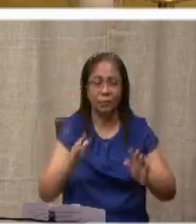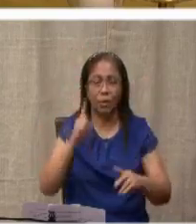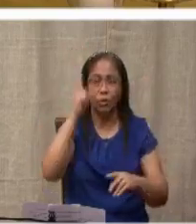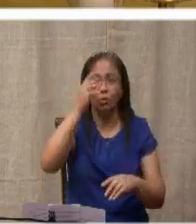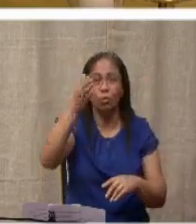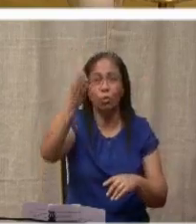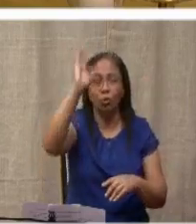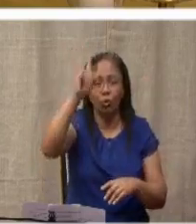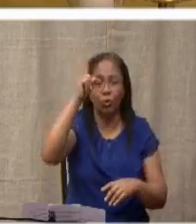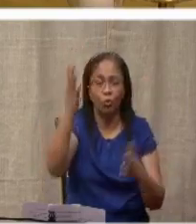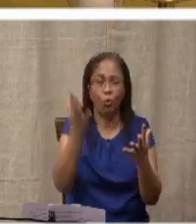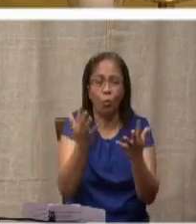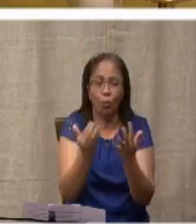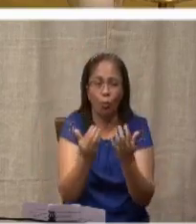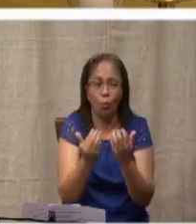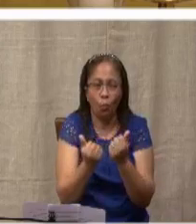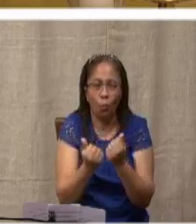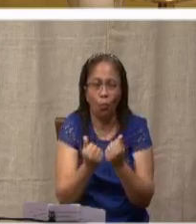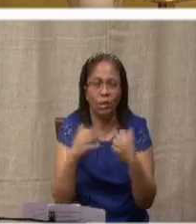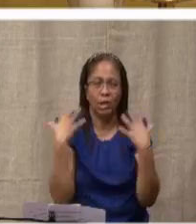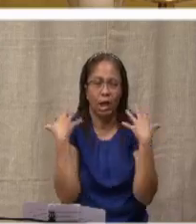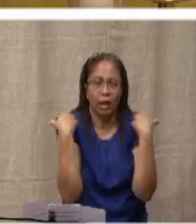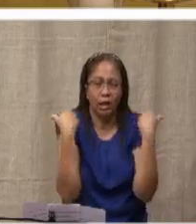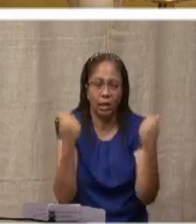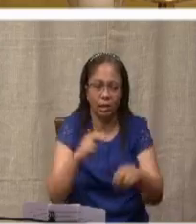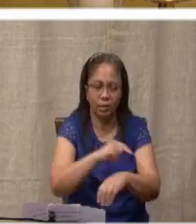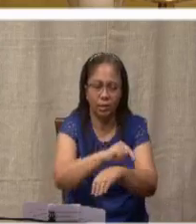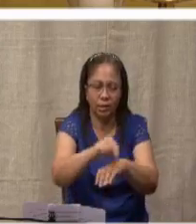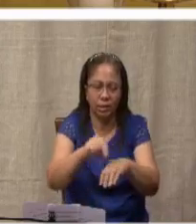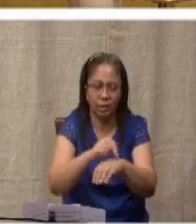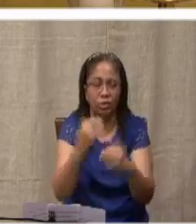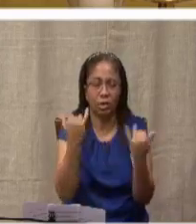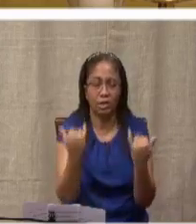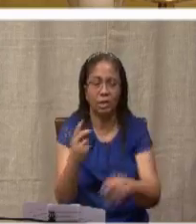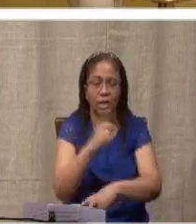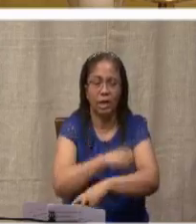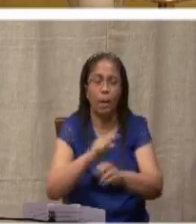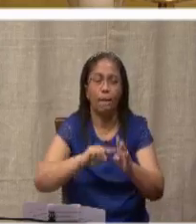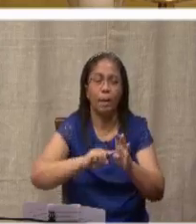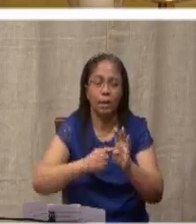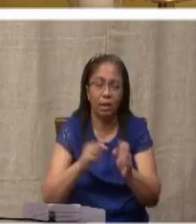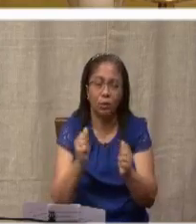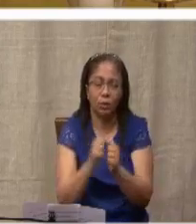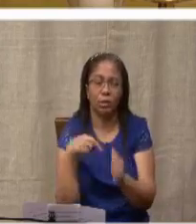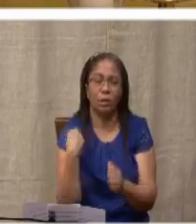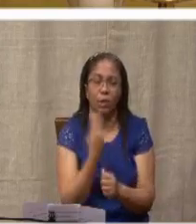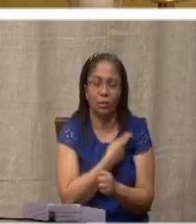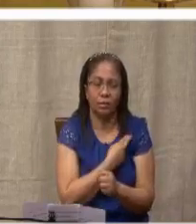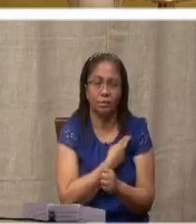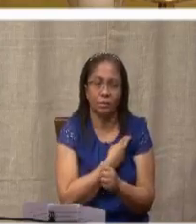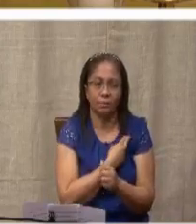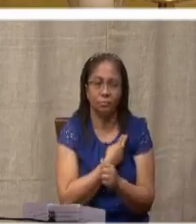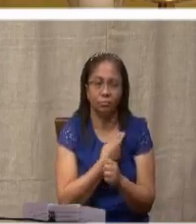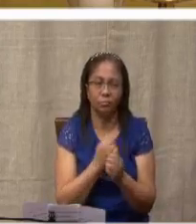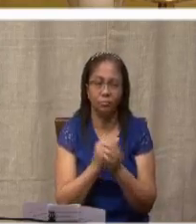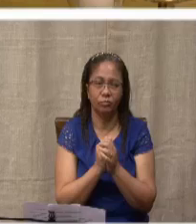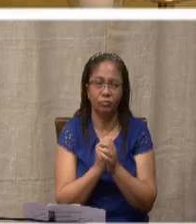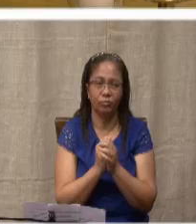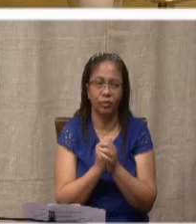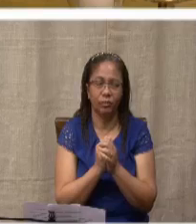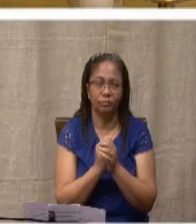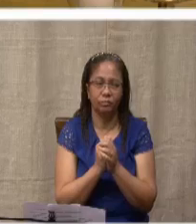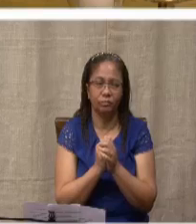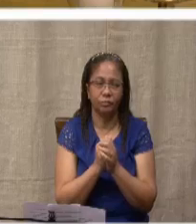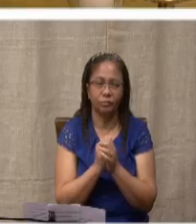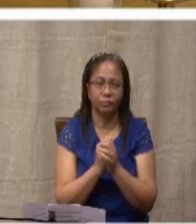god who desire the healing of the nation will begin this day with us for those